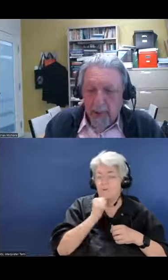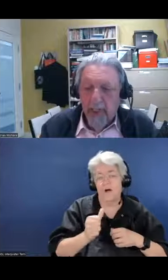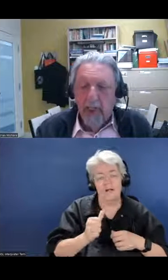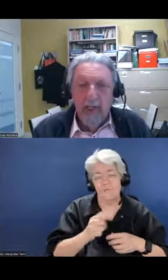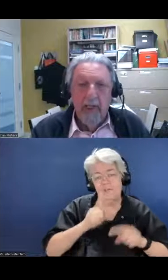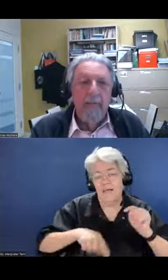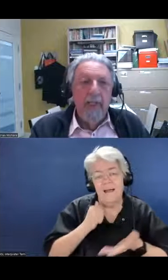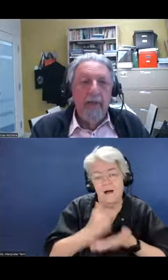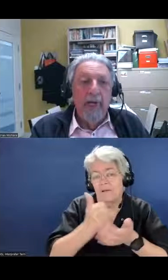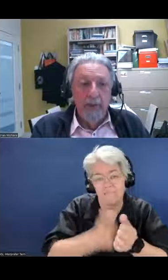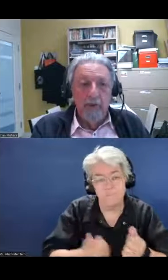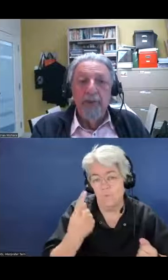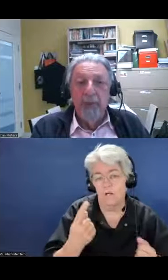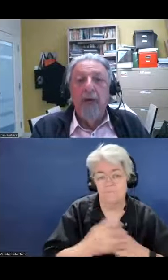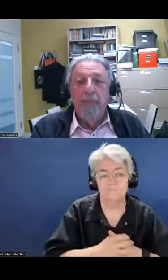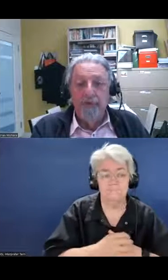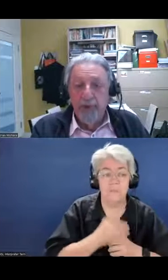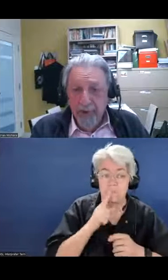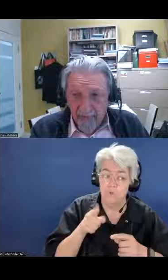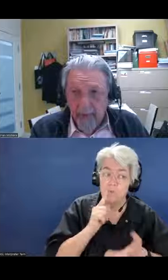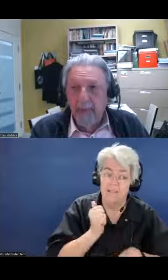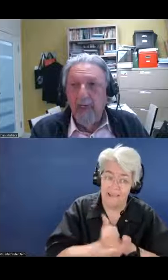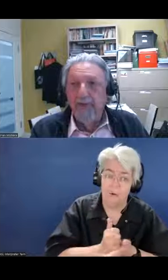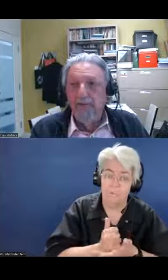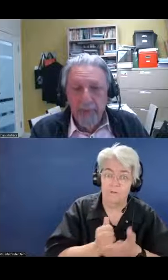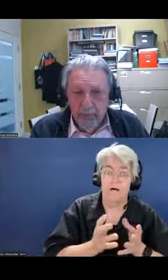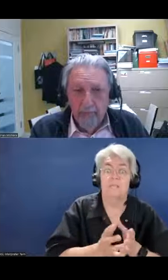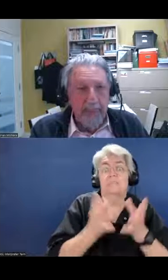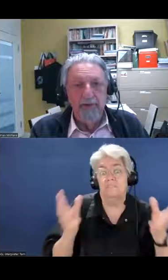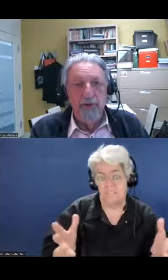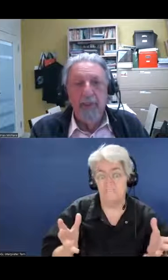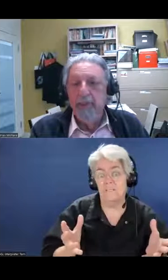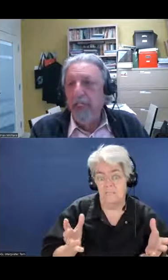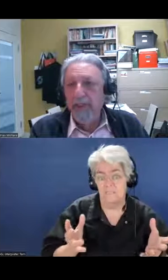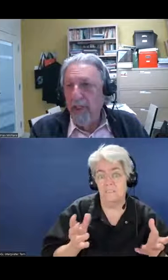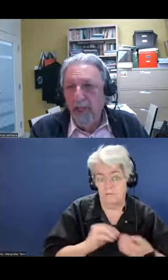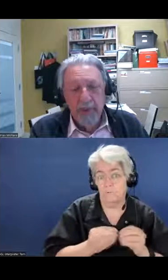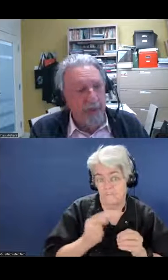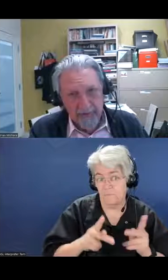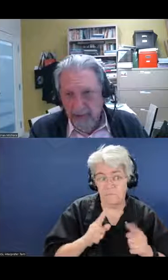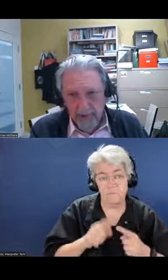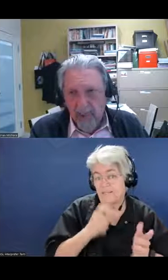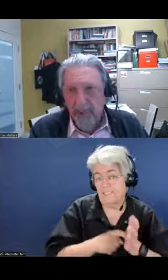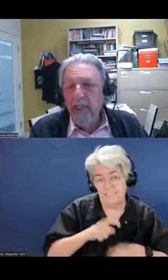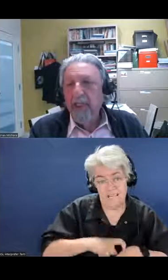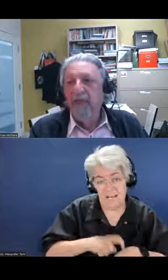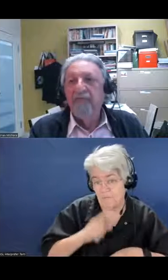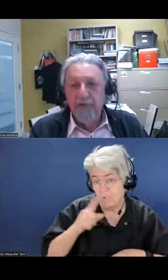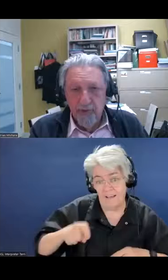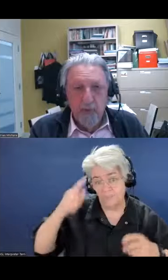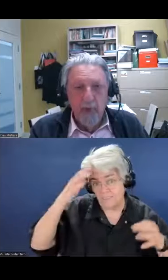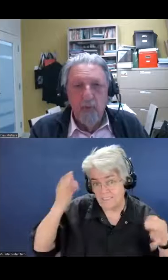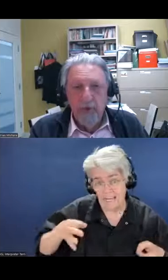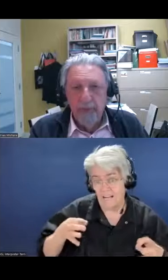everyone, but you'll help a significant amount of people, but it's going to take time, and you have to decide